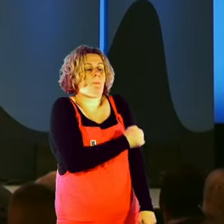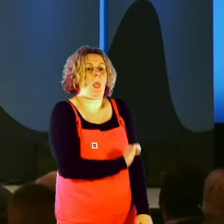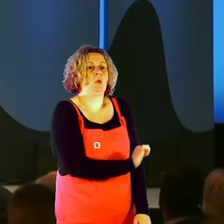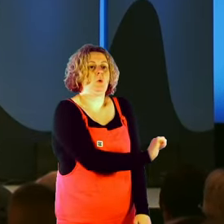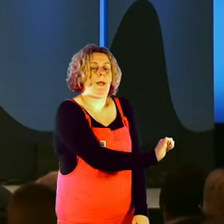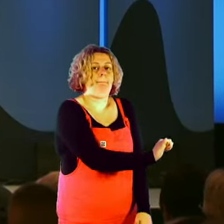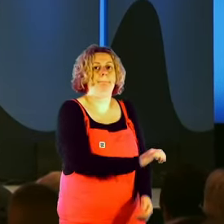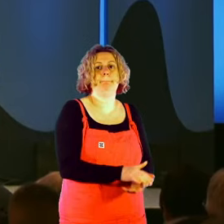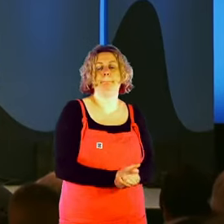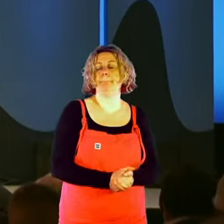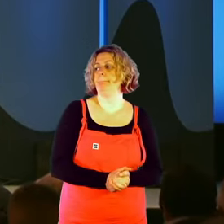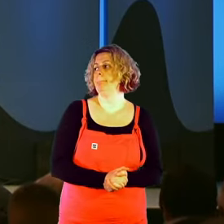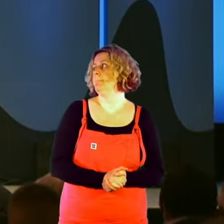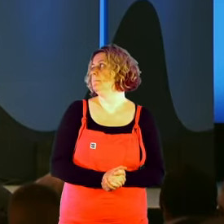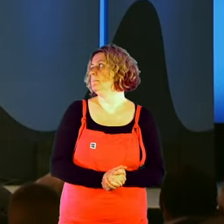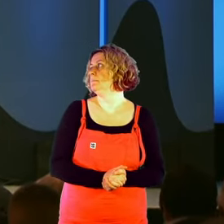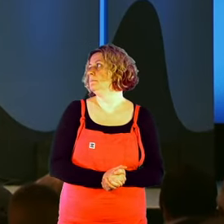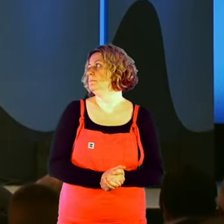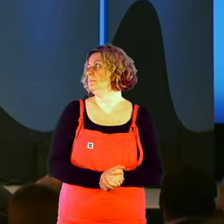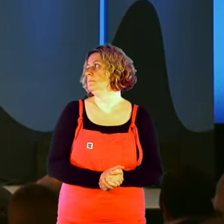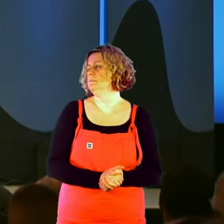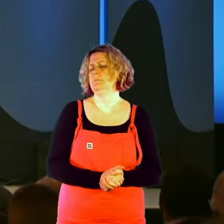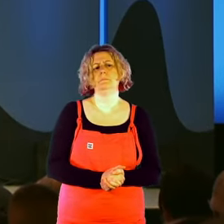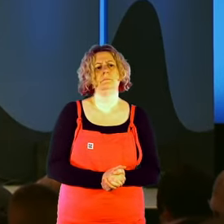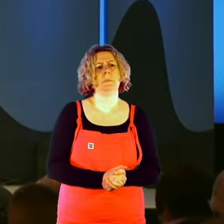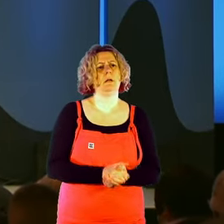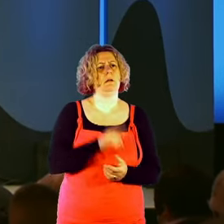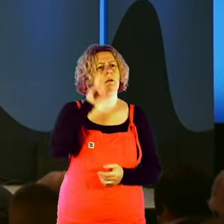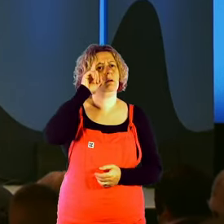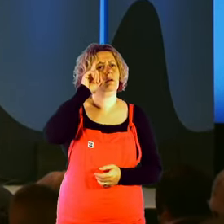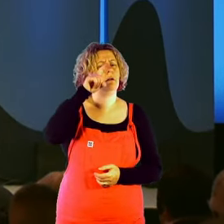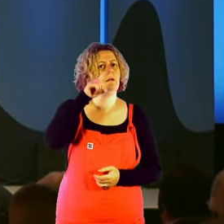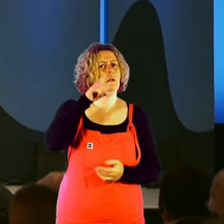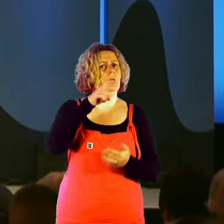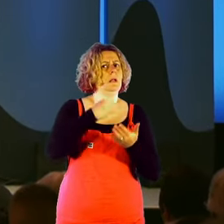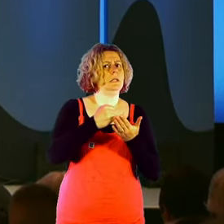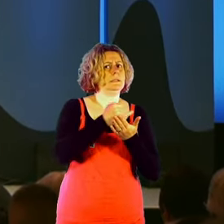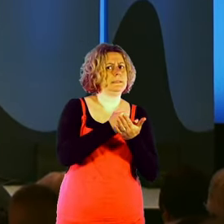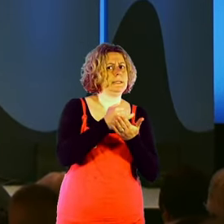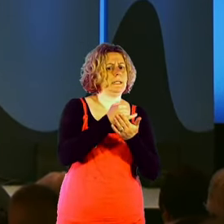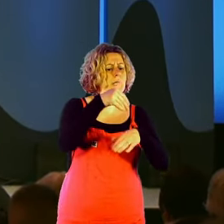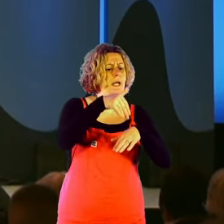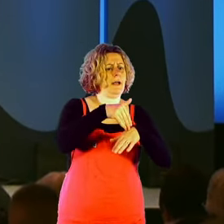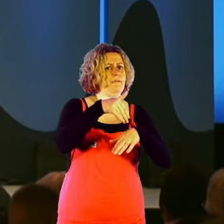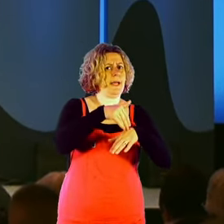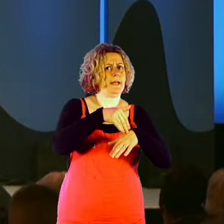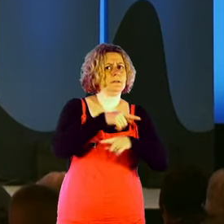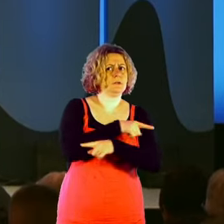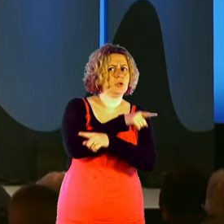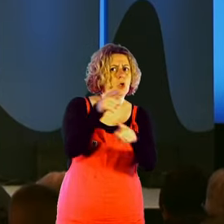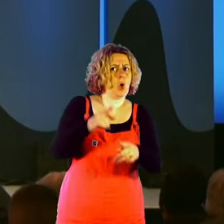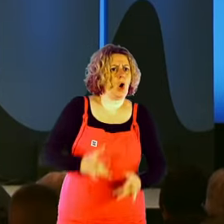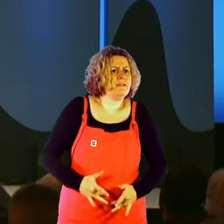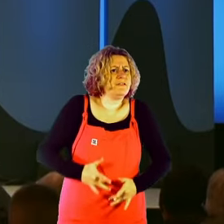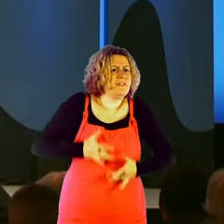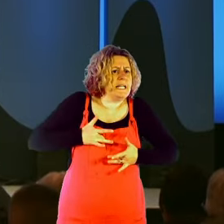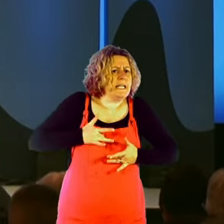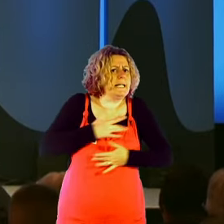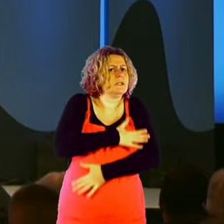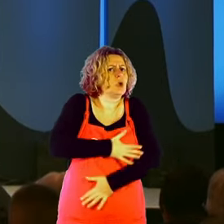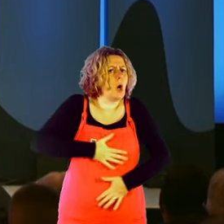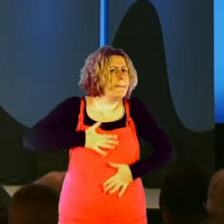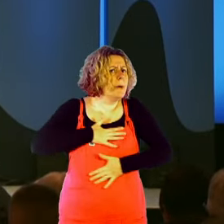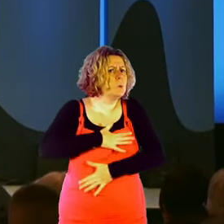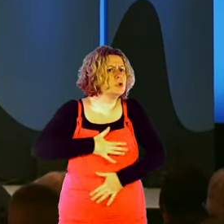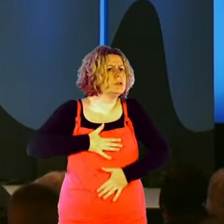for a moment that sin has an effect on your emotions. Sin has an effect on our feelings, our wishes, our